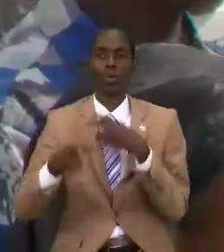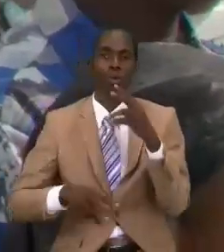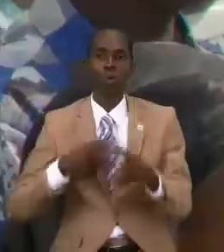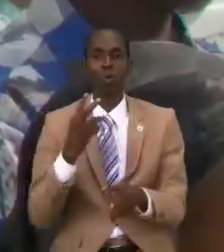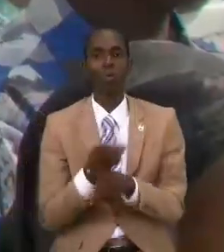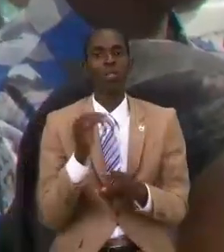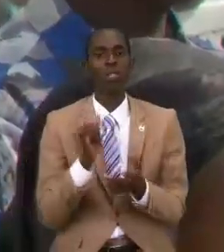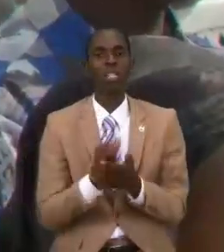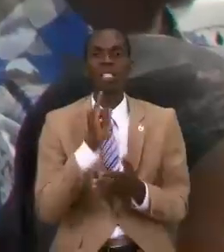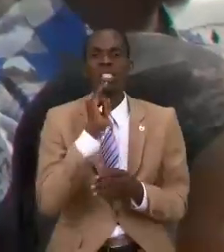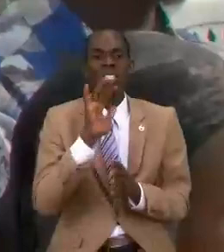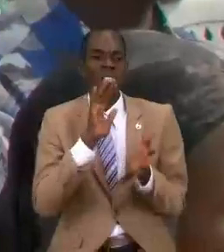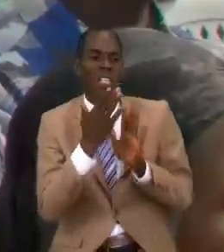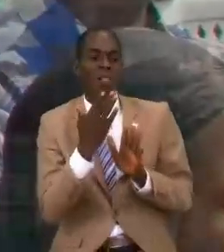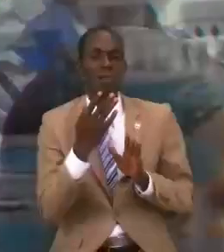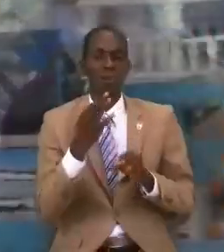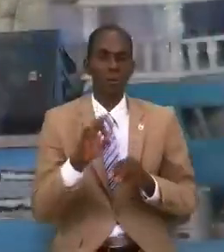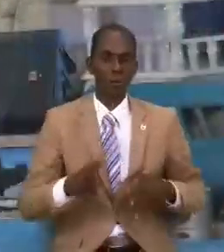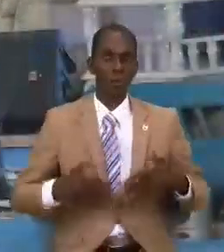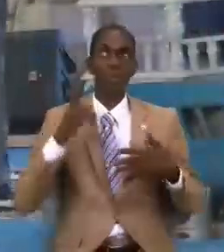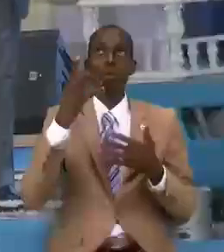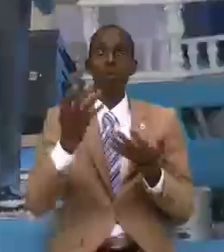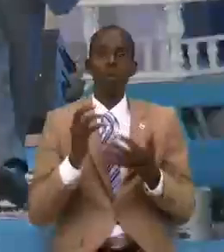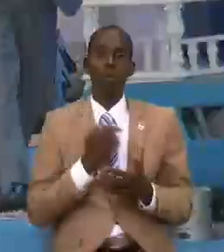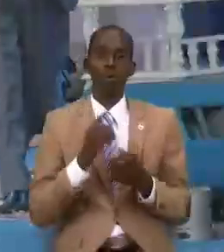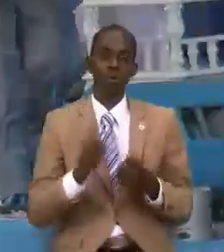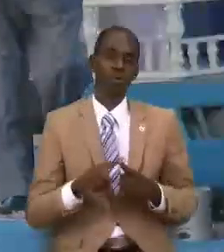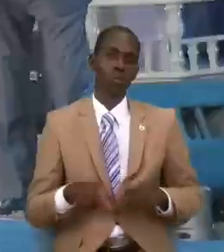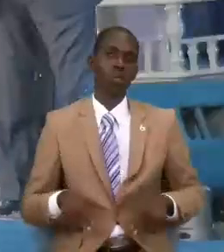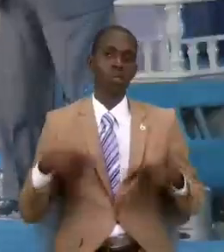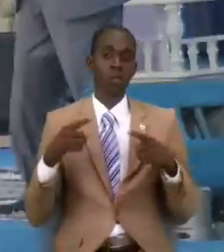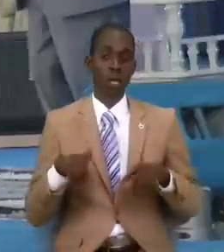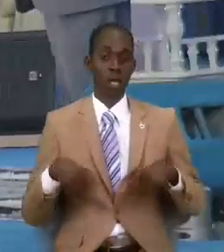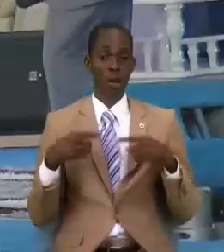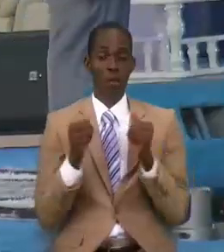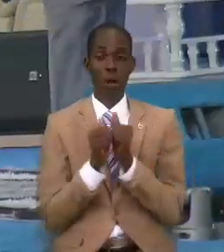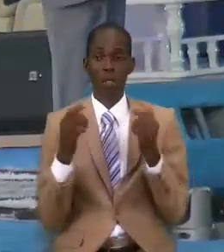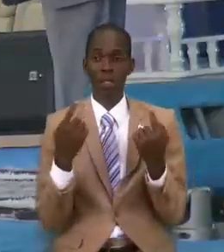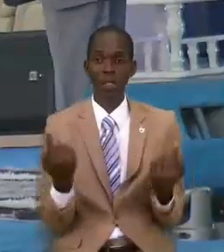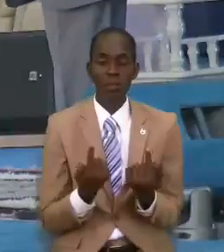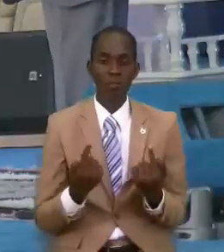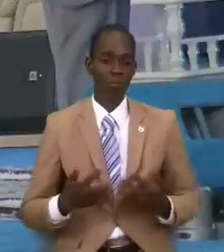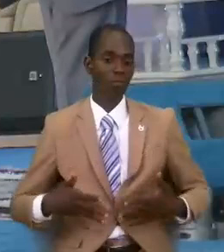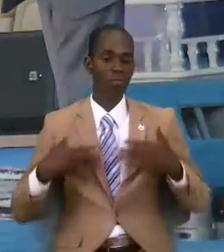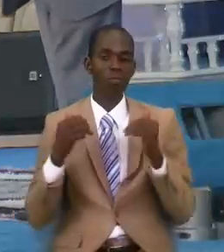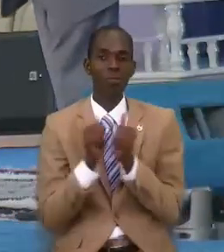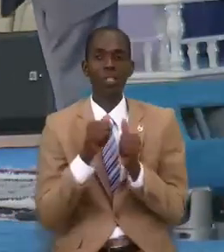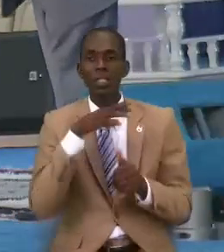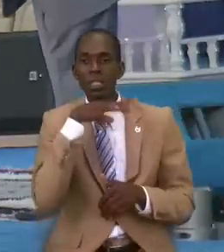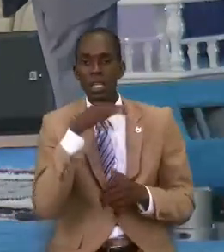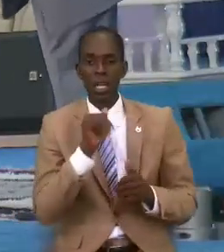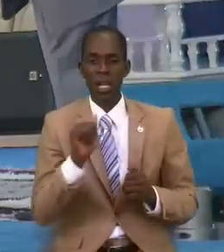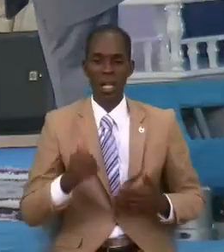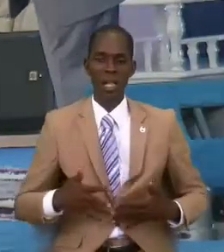life without sin, without spot, without stain. A life that shines forth in the midst of